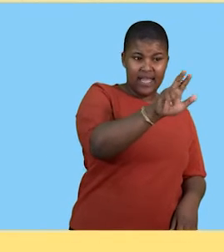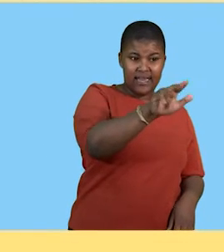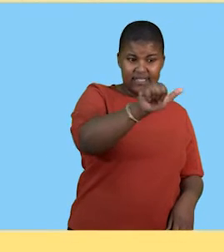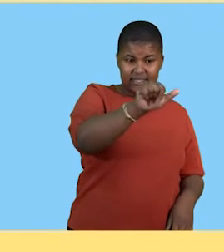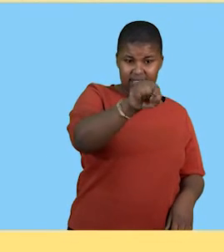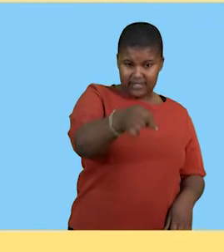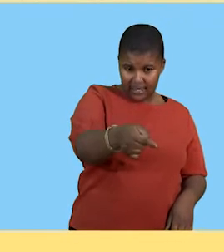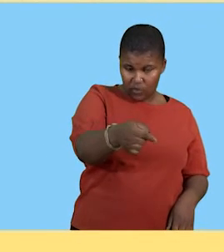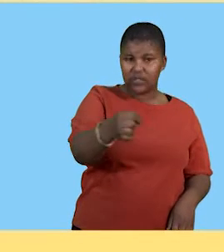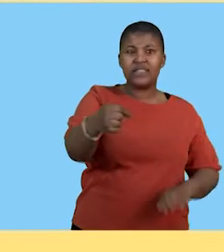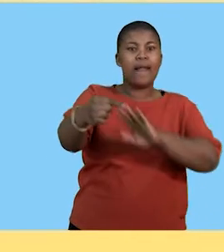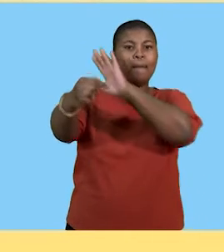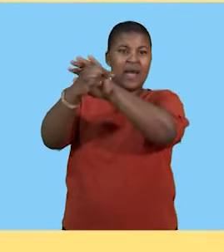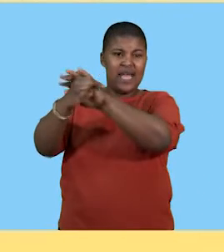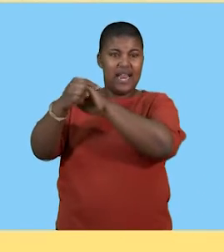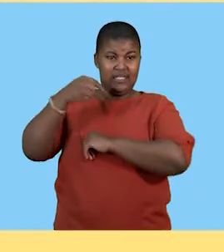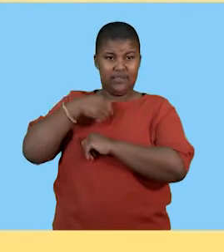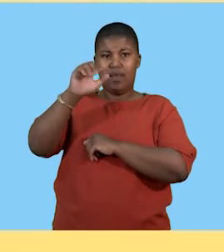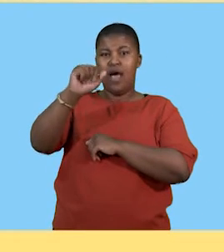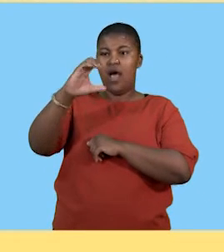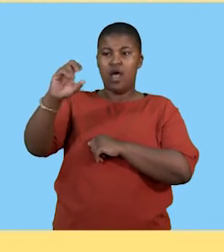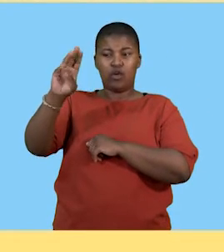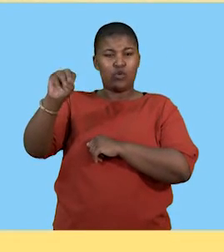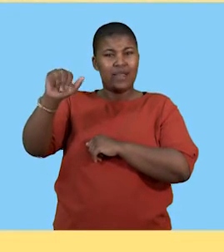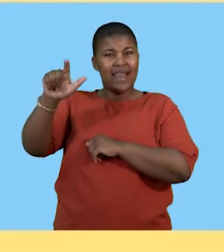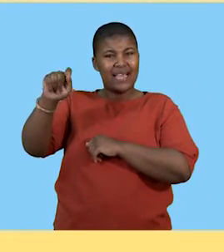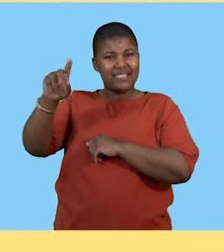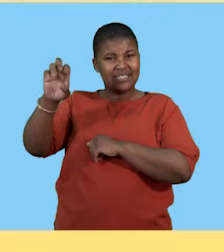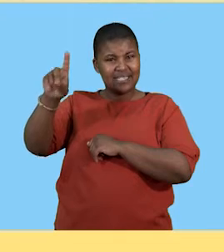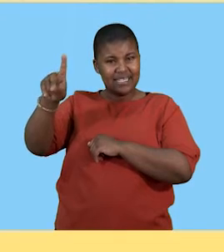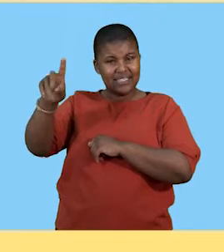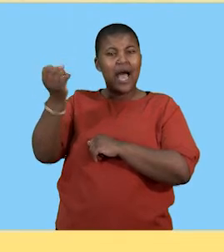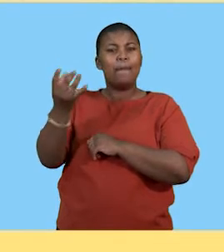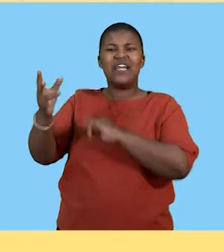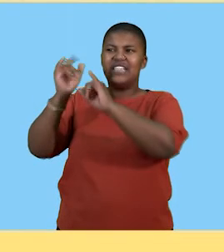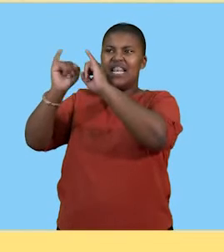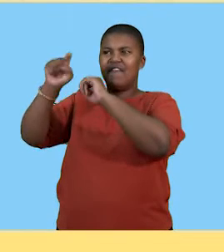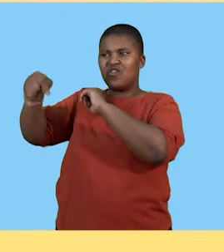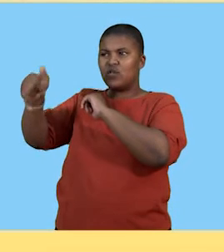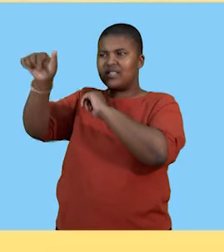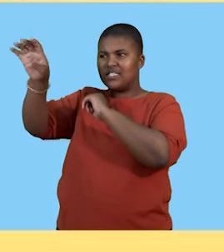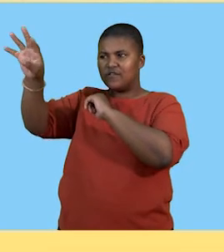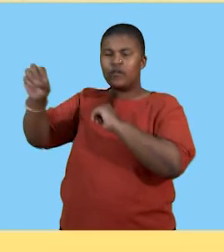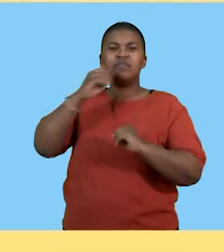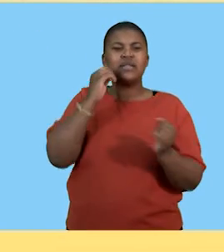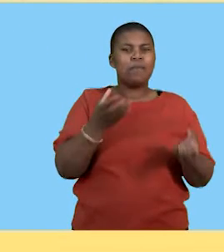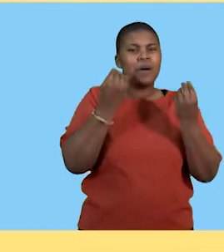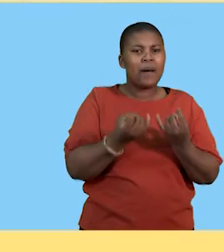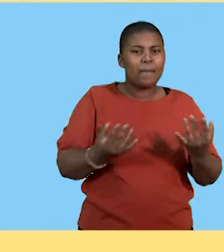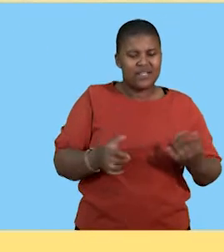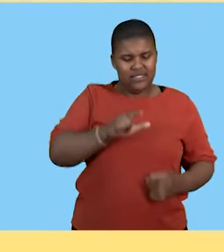86,000 minus my accumulated depreciation 11,640. That gives me my carrying value